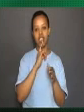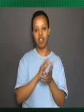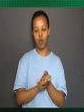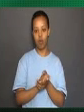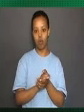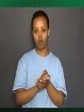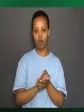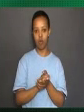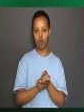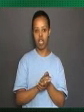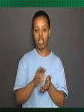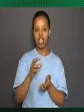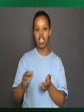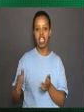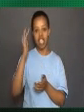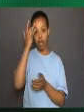by blood contact.